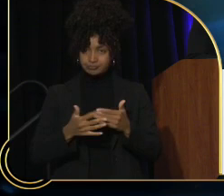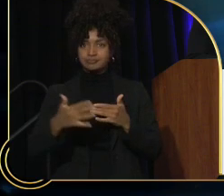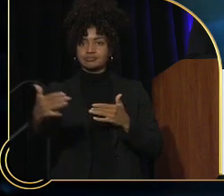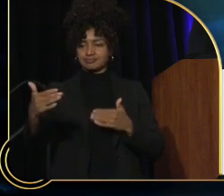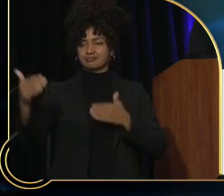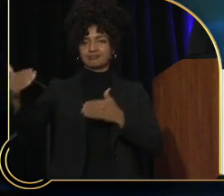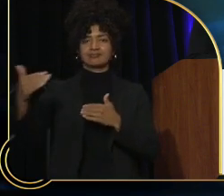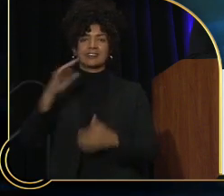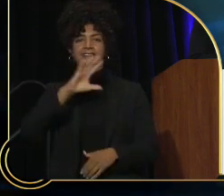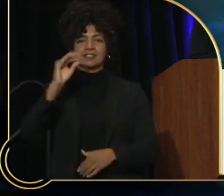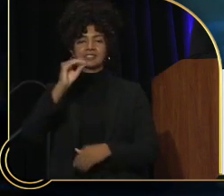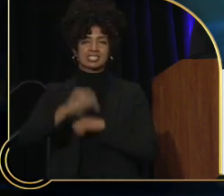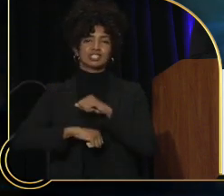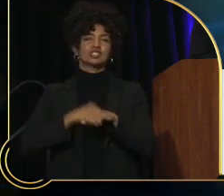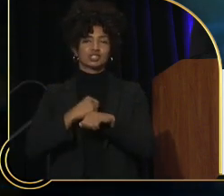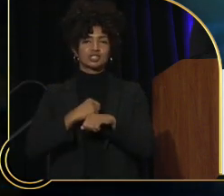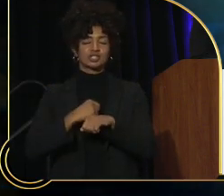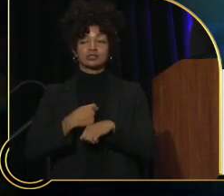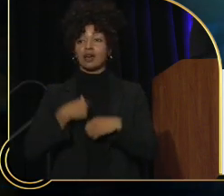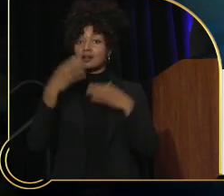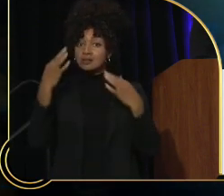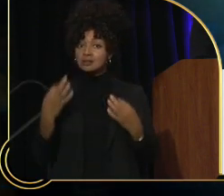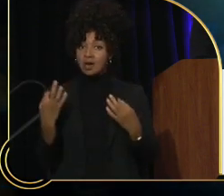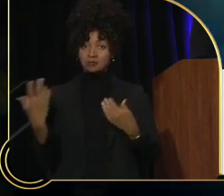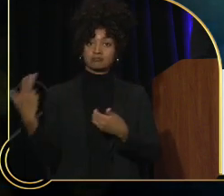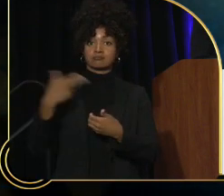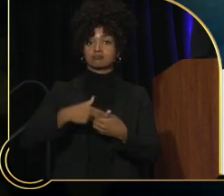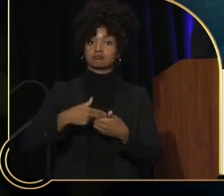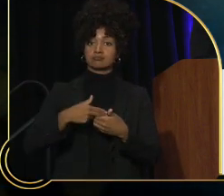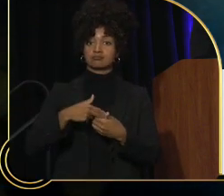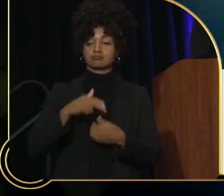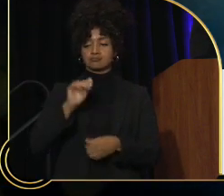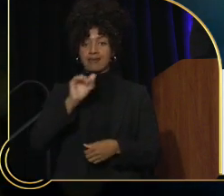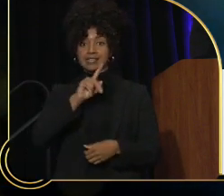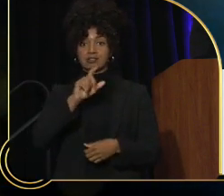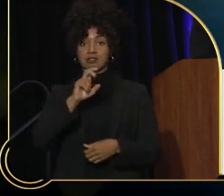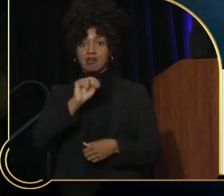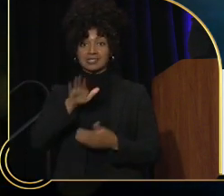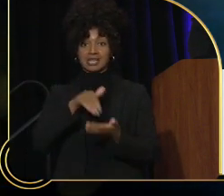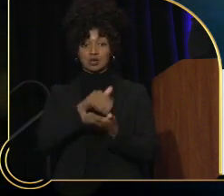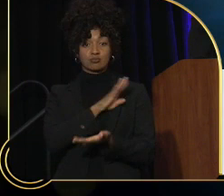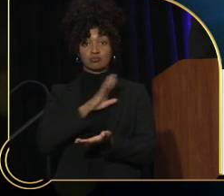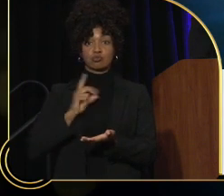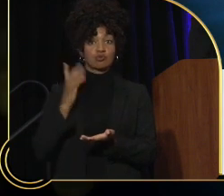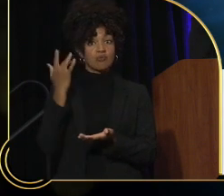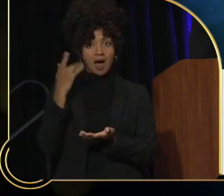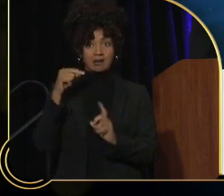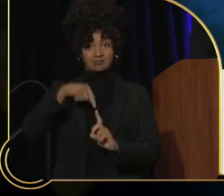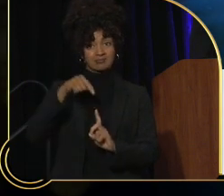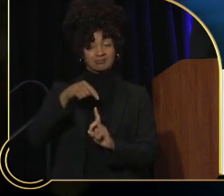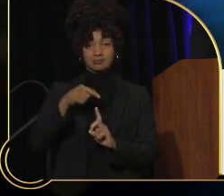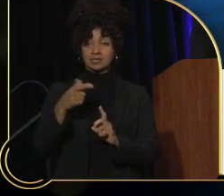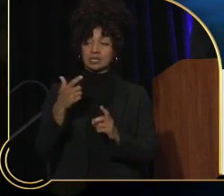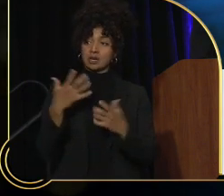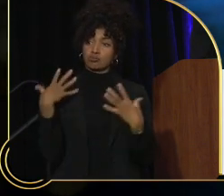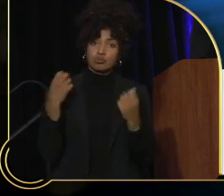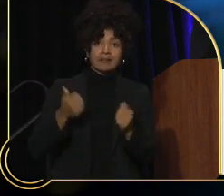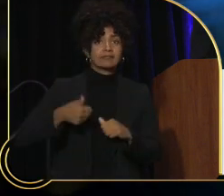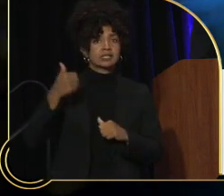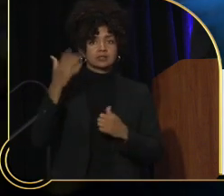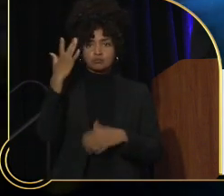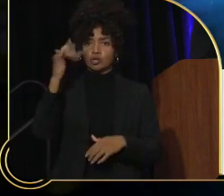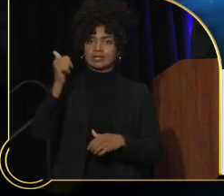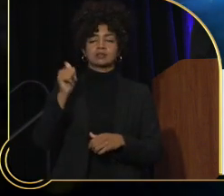chose to join the board of the Bazelon Center because it's the bravest and smartest legal organization in the disability